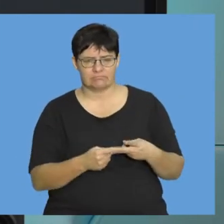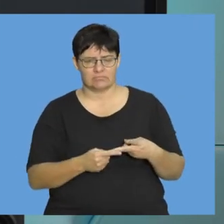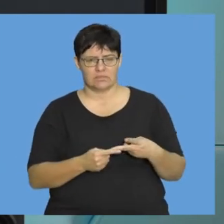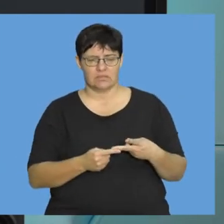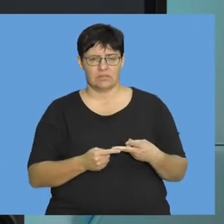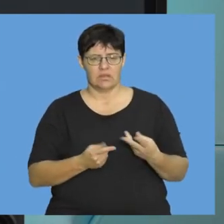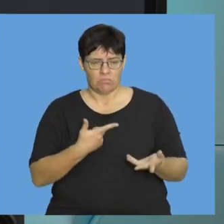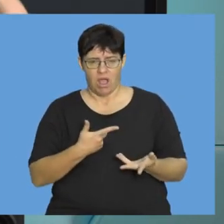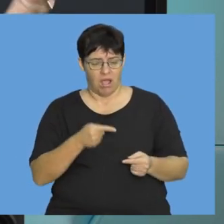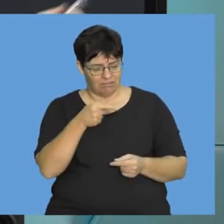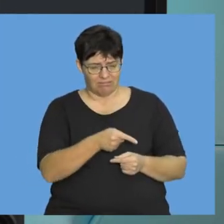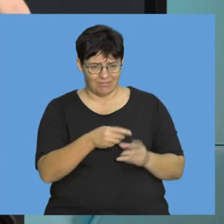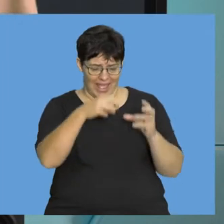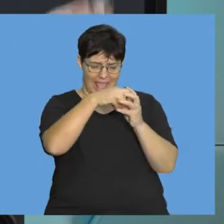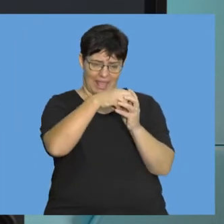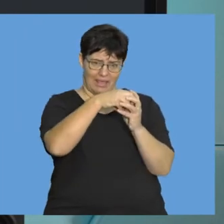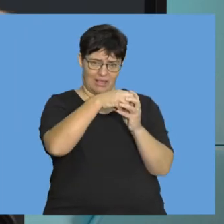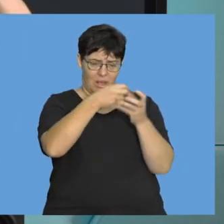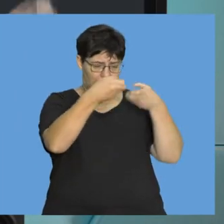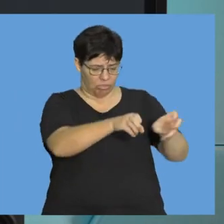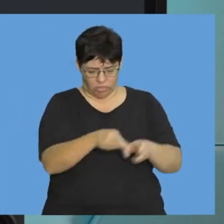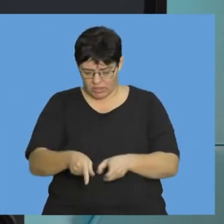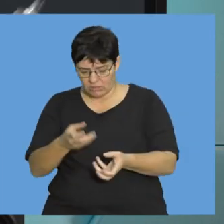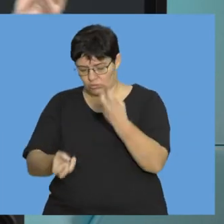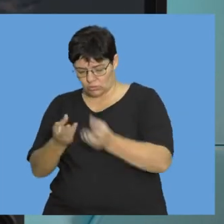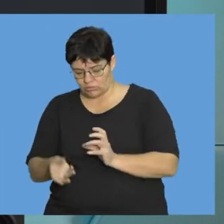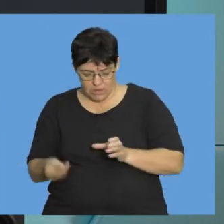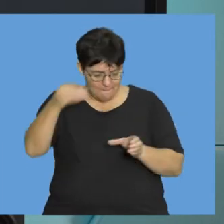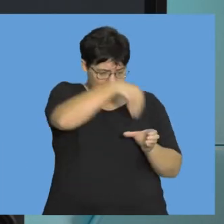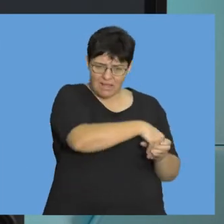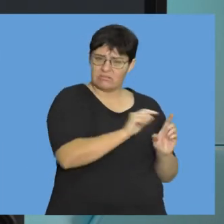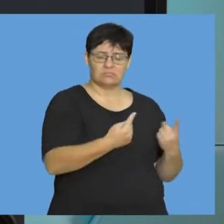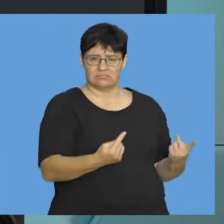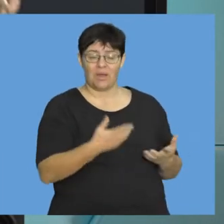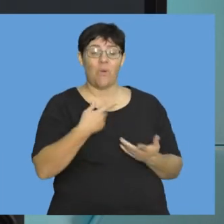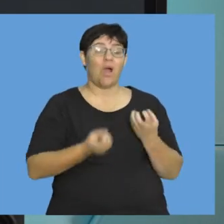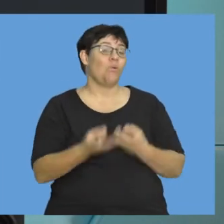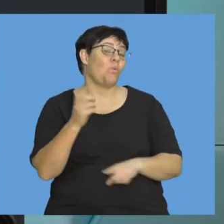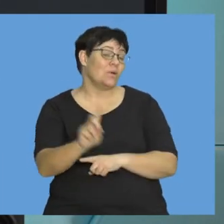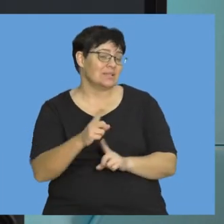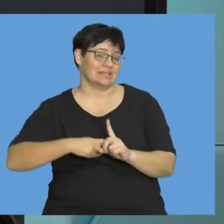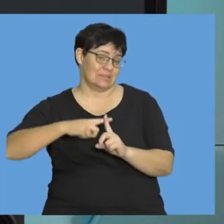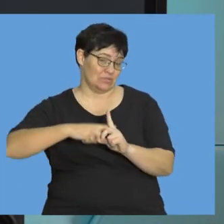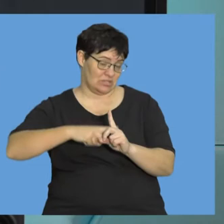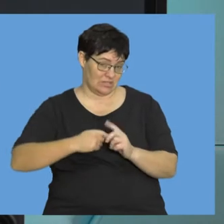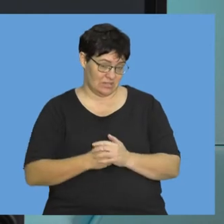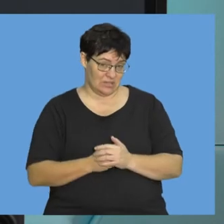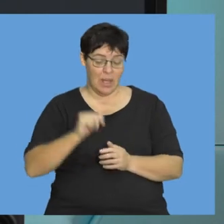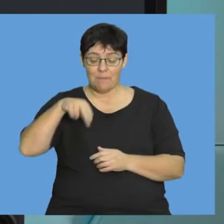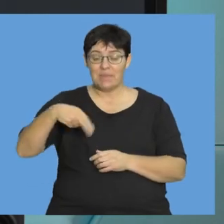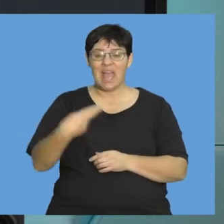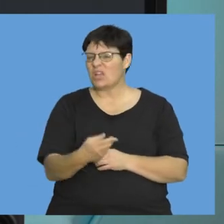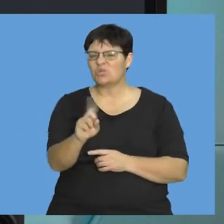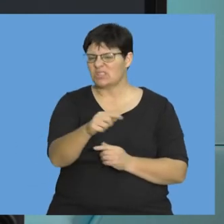shape, all right? You've totally changed what it has to do. And what is cooking? All right, temperature. All right,